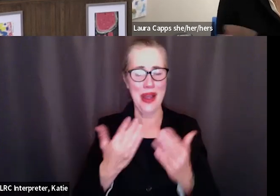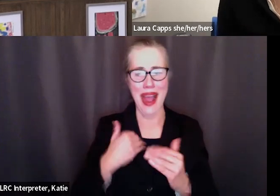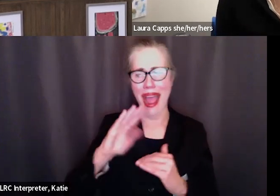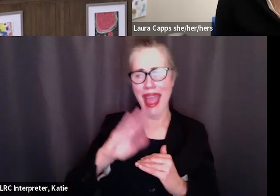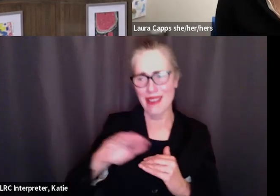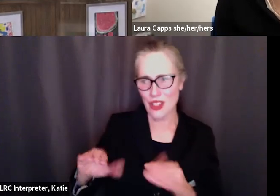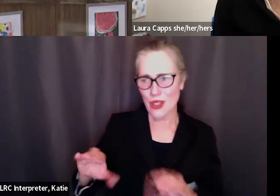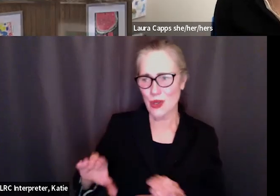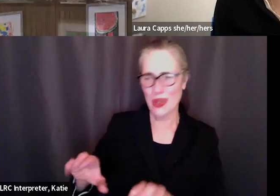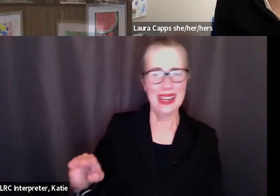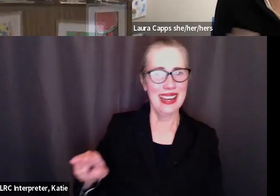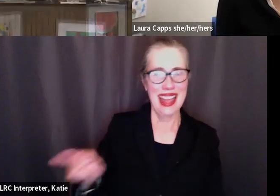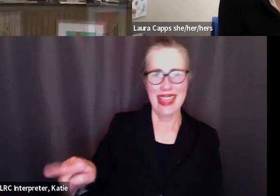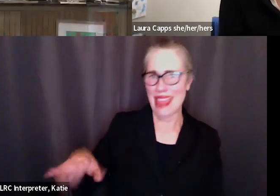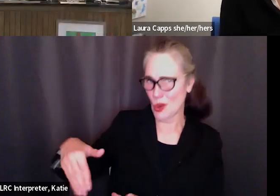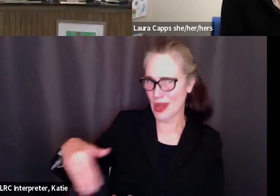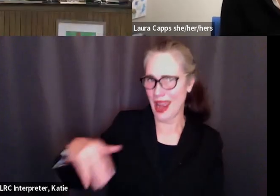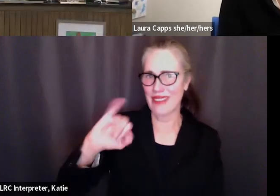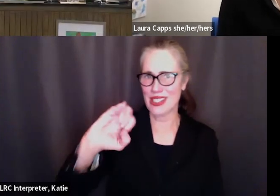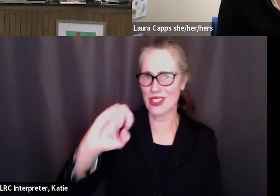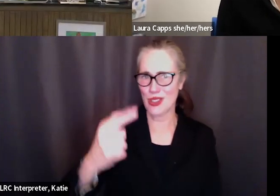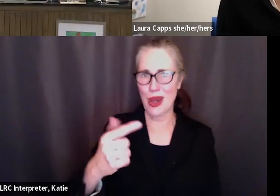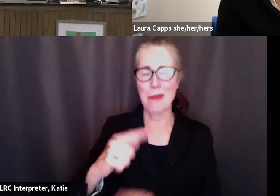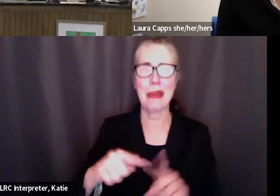so they don't have instagram accounts yet